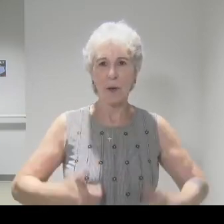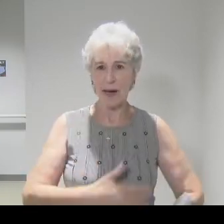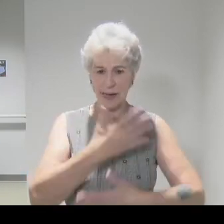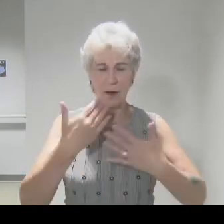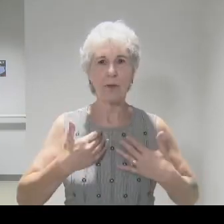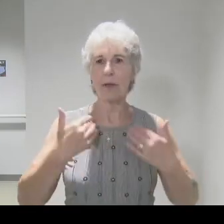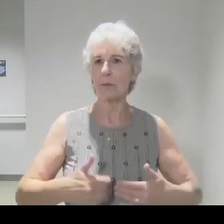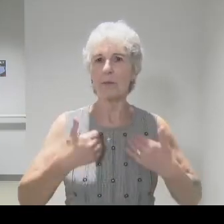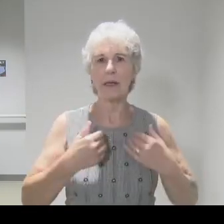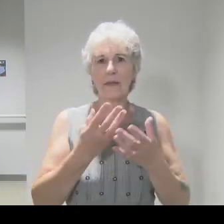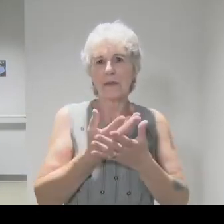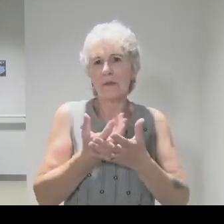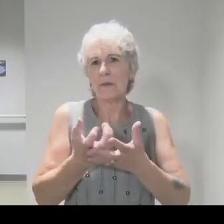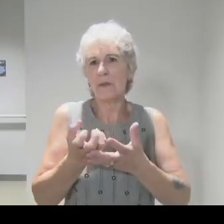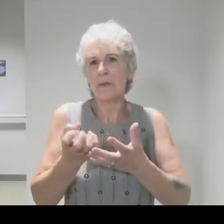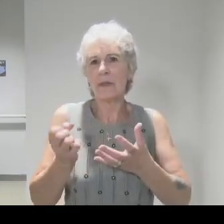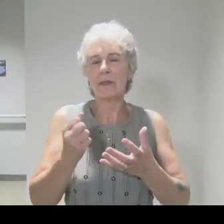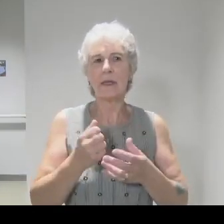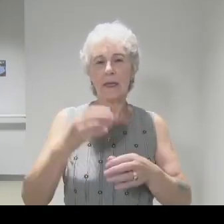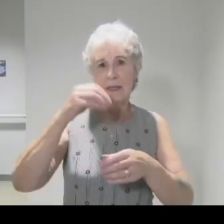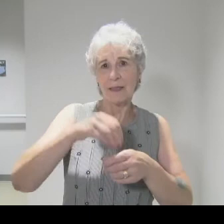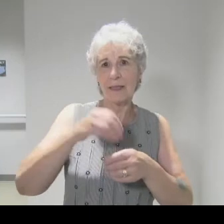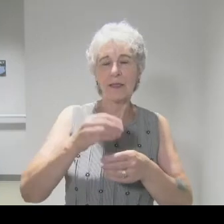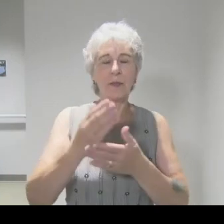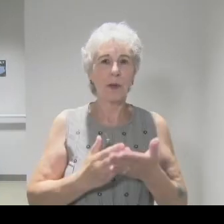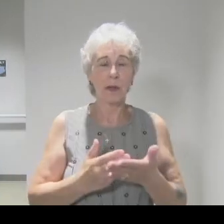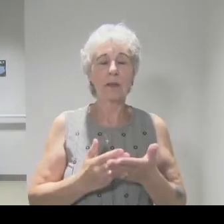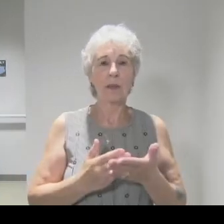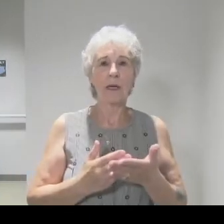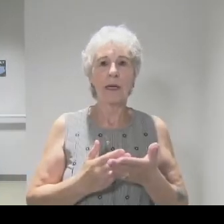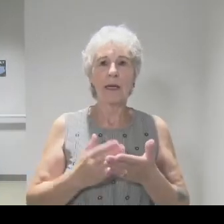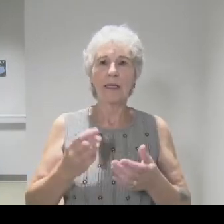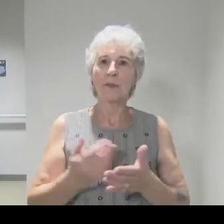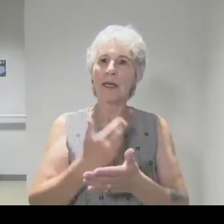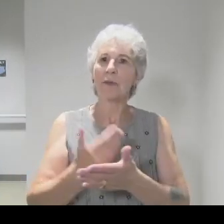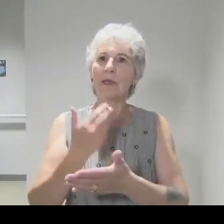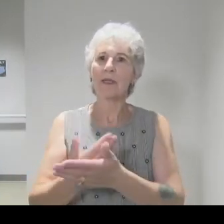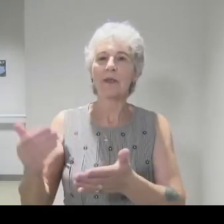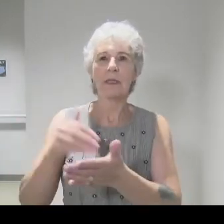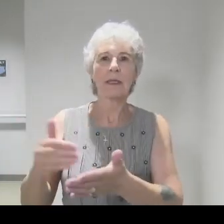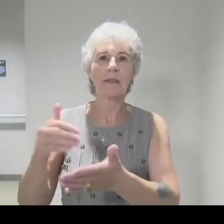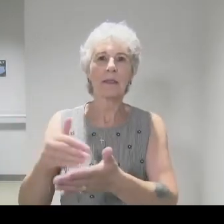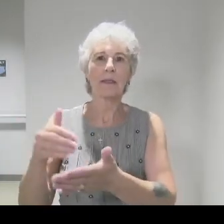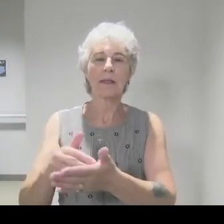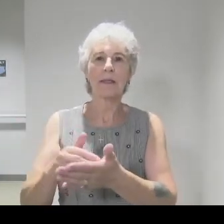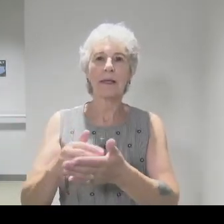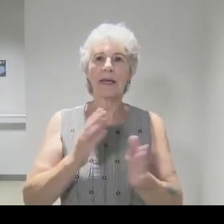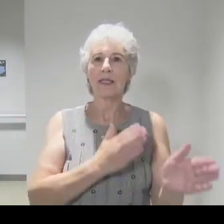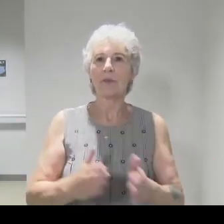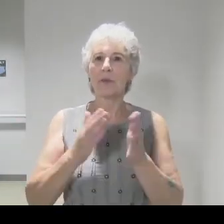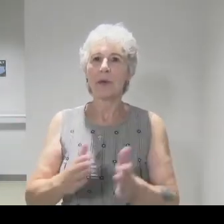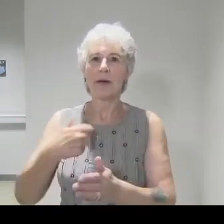our inner self is being renewed. Light momentary affliction is preparing for us an eternal weight of